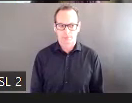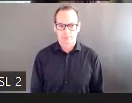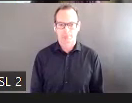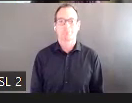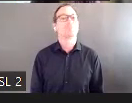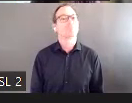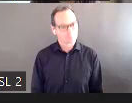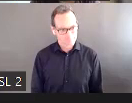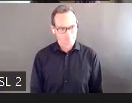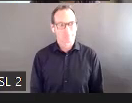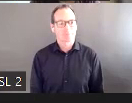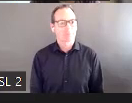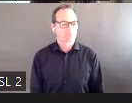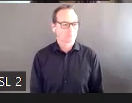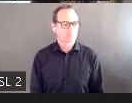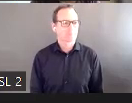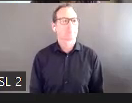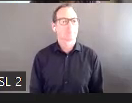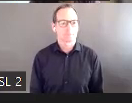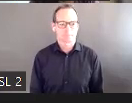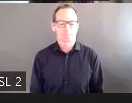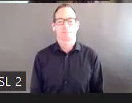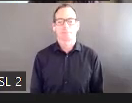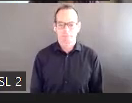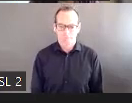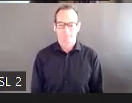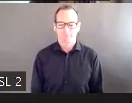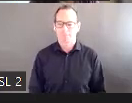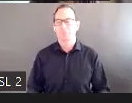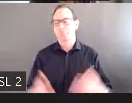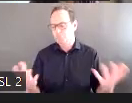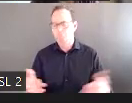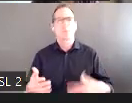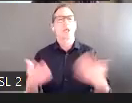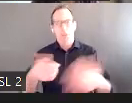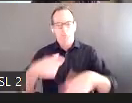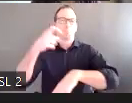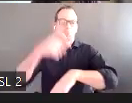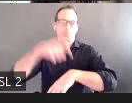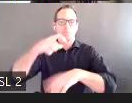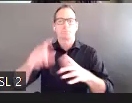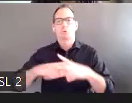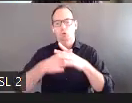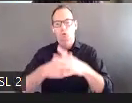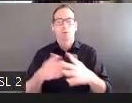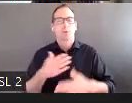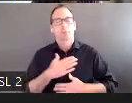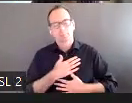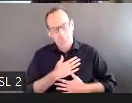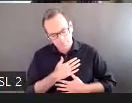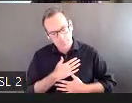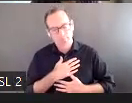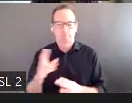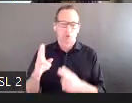Well, I will begin, as I know we do want to get started, and it is first of all my great honor and